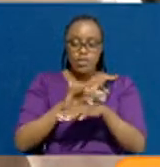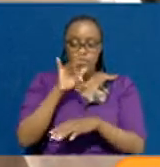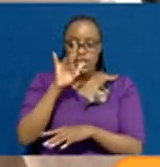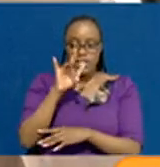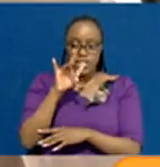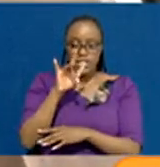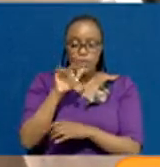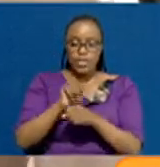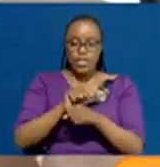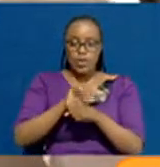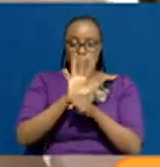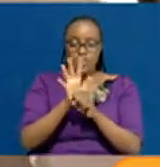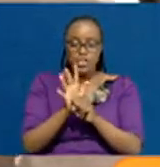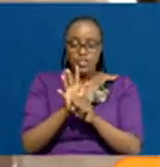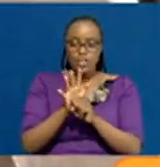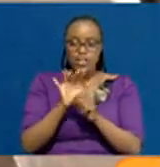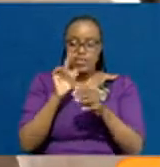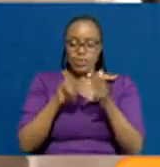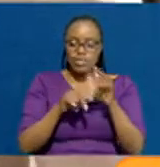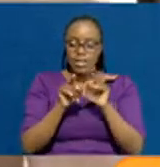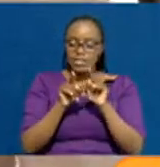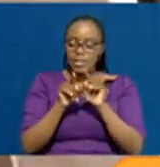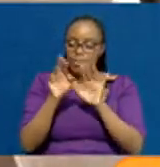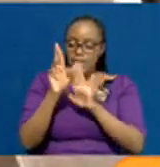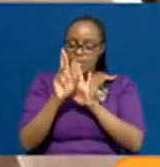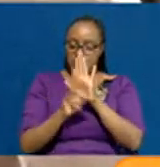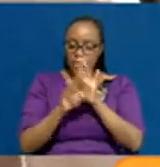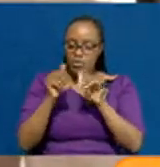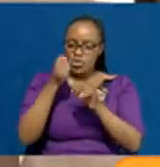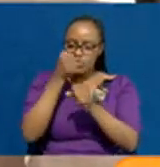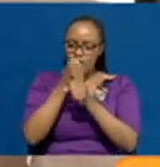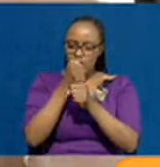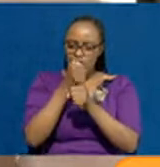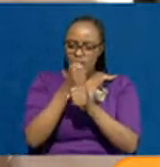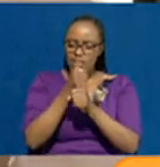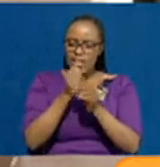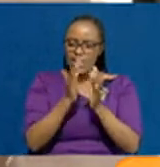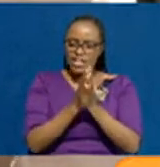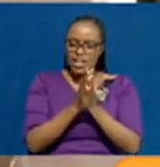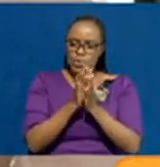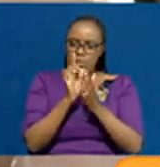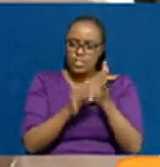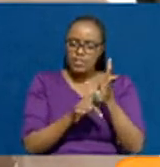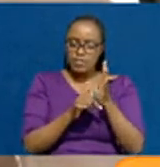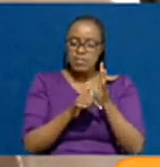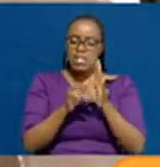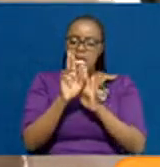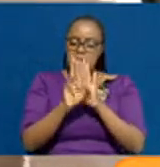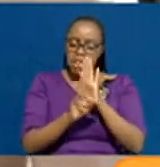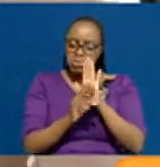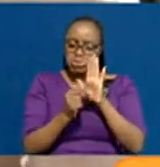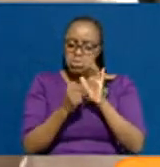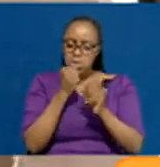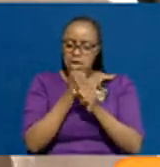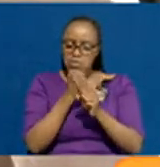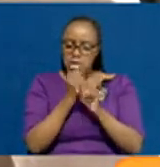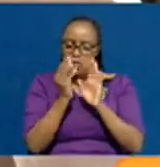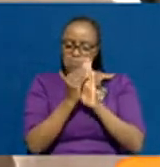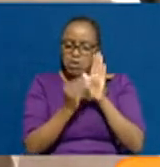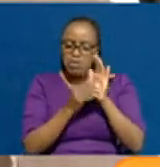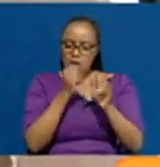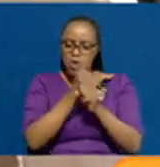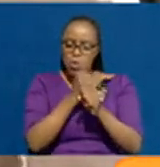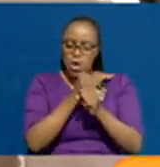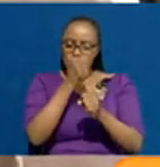this COVID-19? So what are these measures that you've taken? And which are these measures that you've taken that have worked